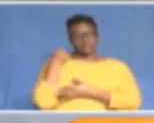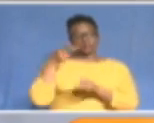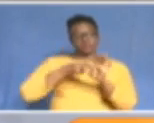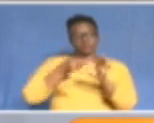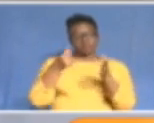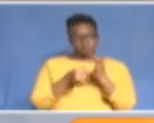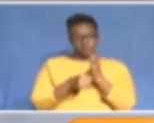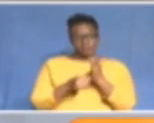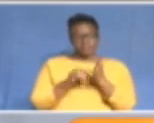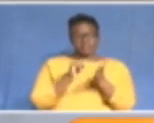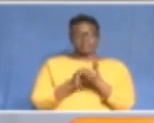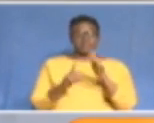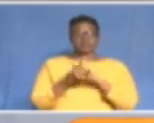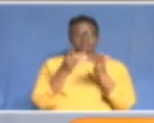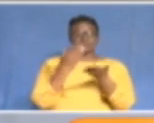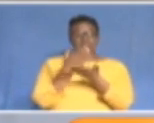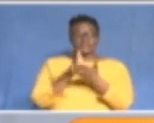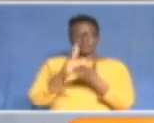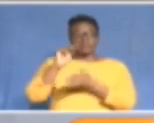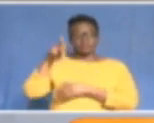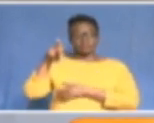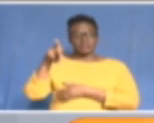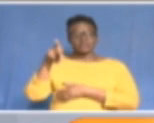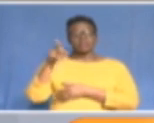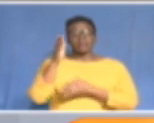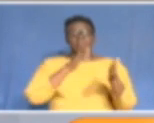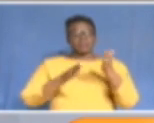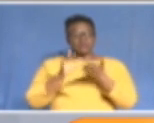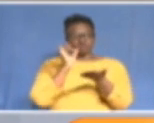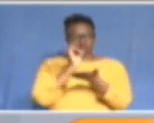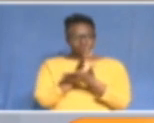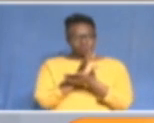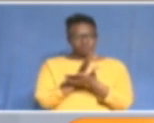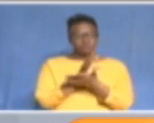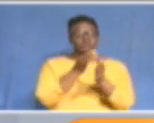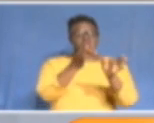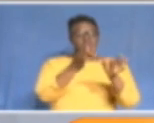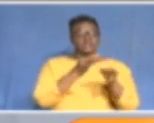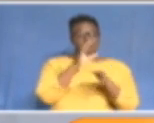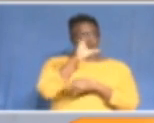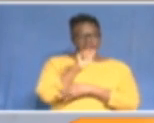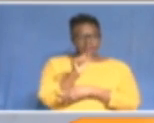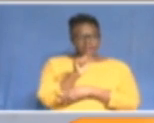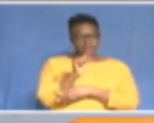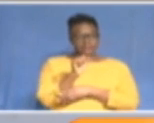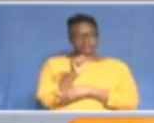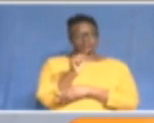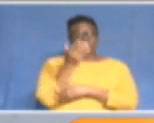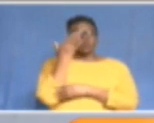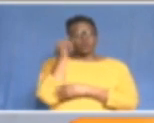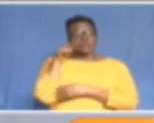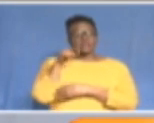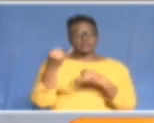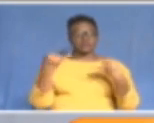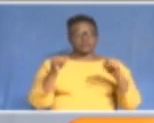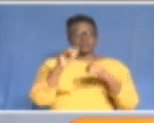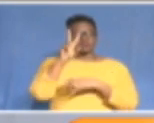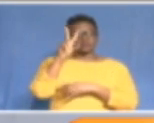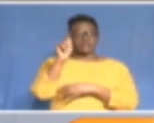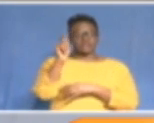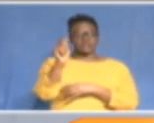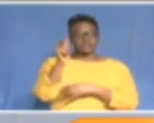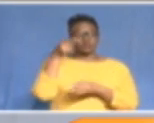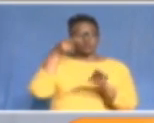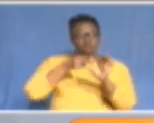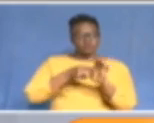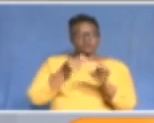light as a section of MPs threatened to impeach Treasury Cabinet Secretary Henry Rotich for effecting VAT on